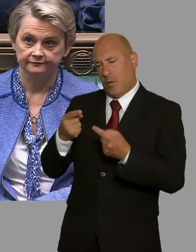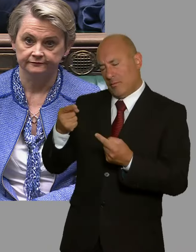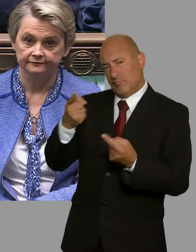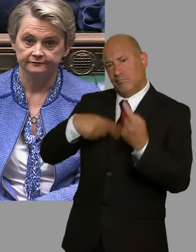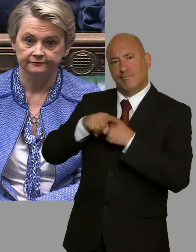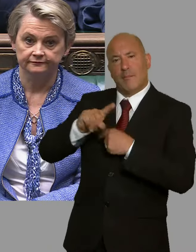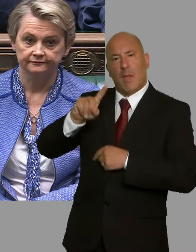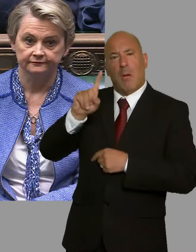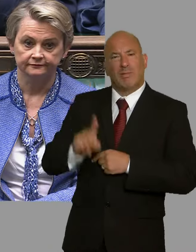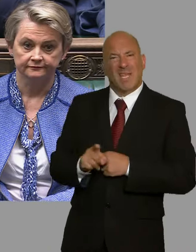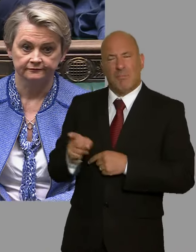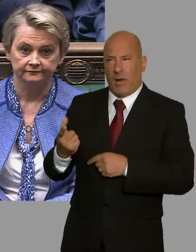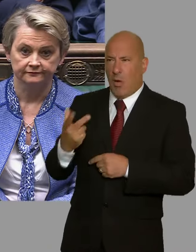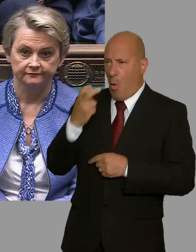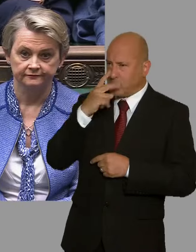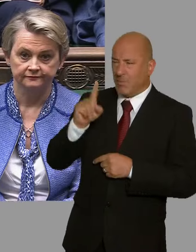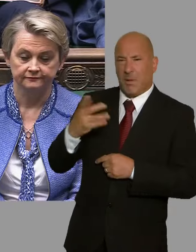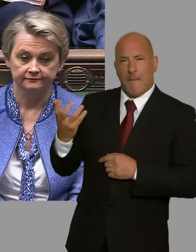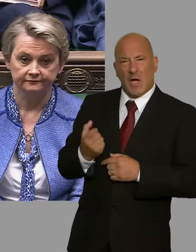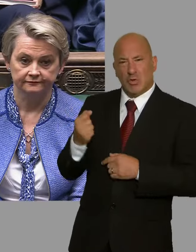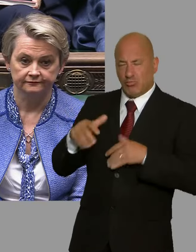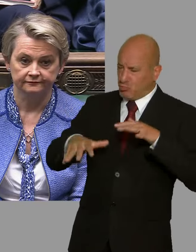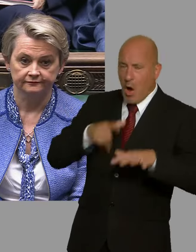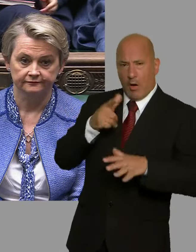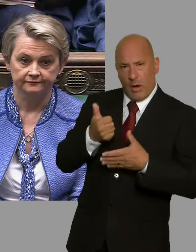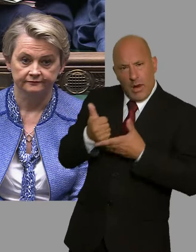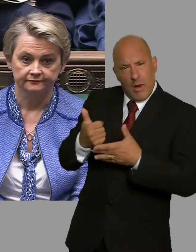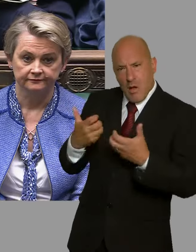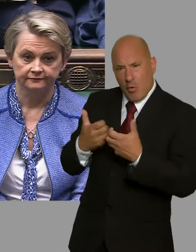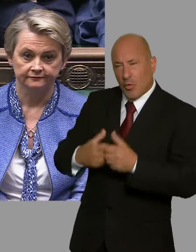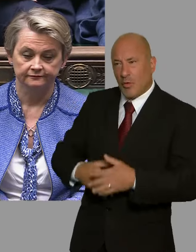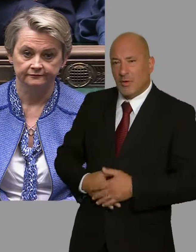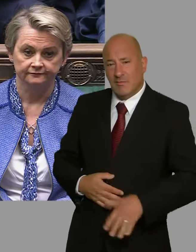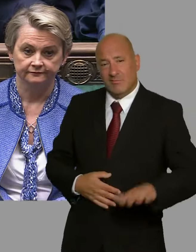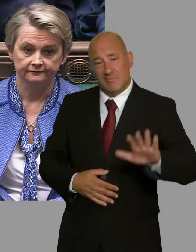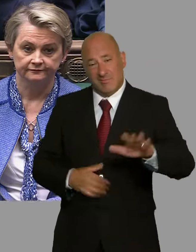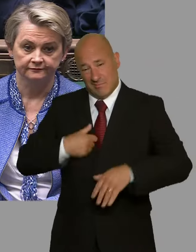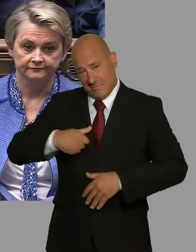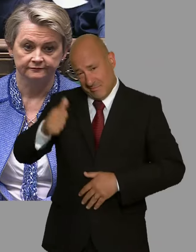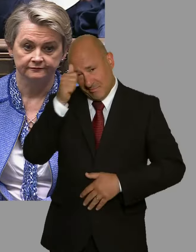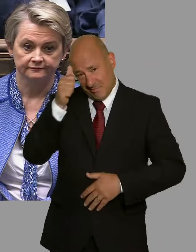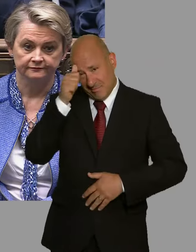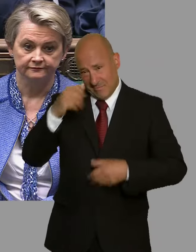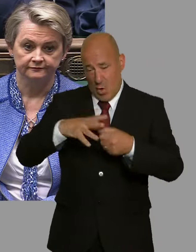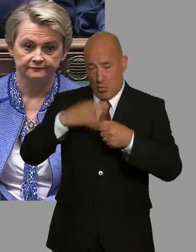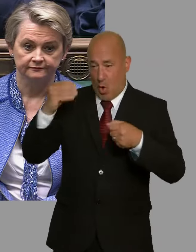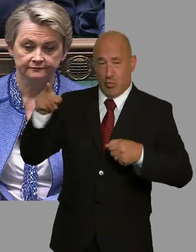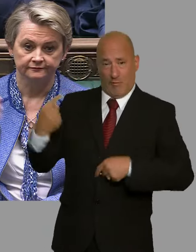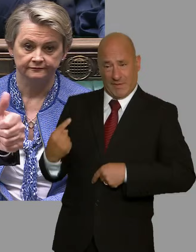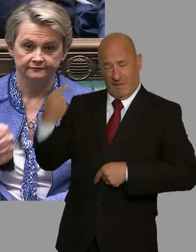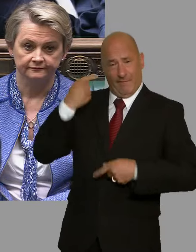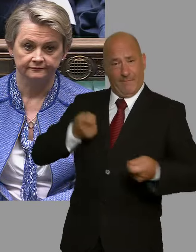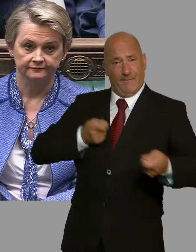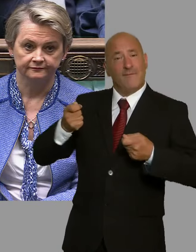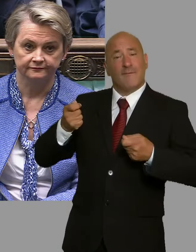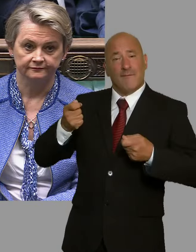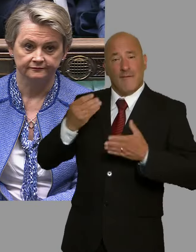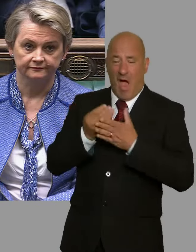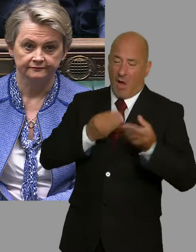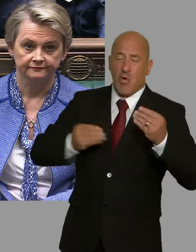economy with tough decisions, but the right decisions. Because of those decisions, the economy is beginning to improve. Those growth